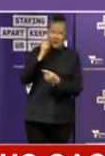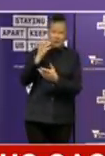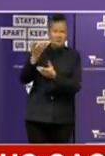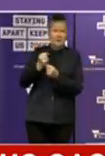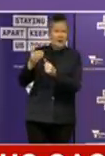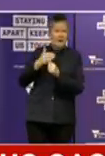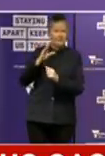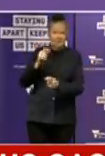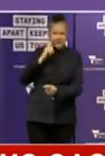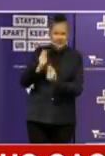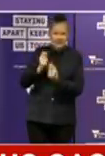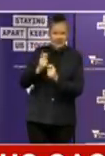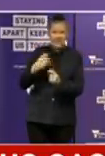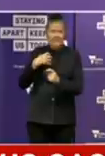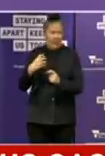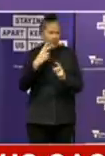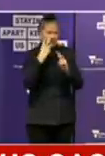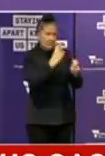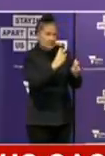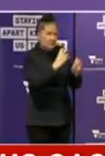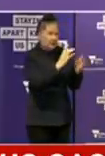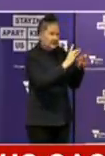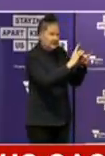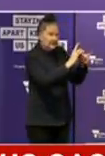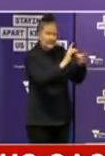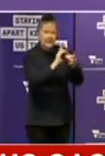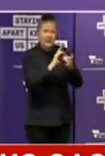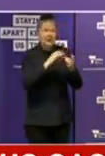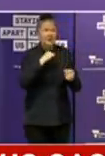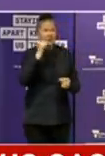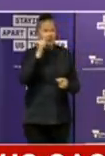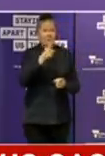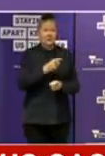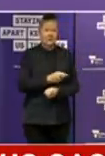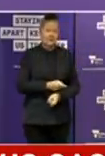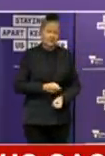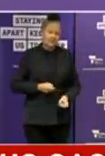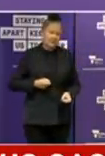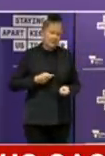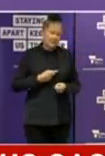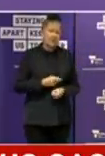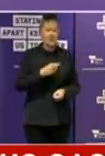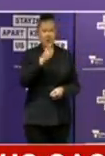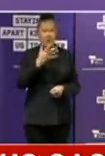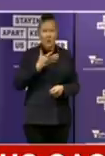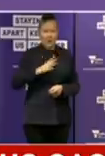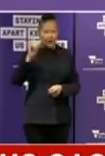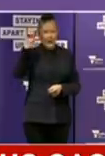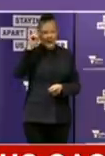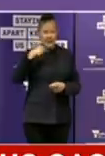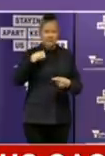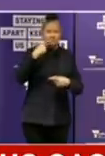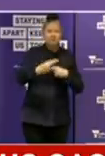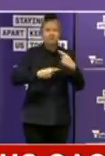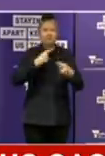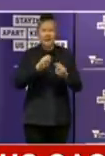I know people were very keen to have a very long and detailed list of changes to the rules. It is not appropriate for us